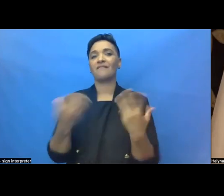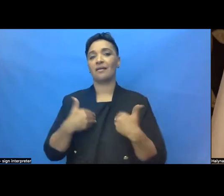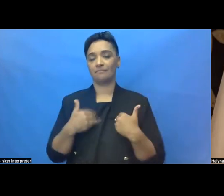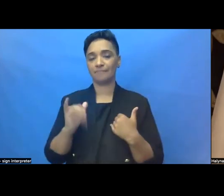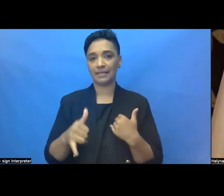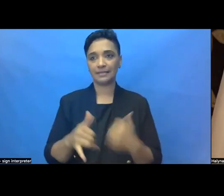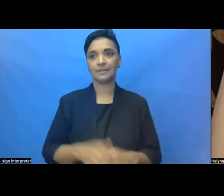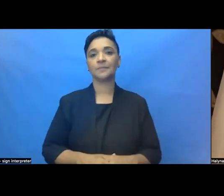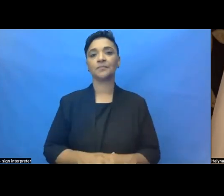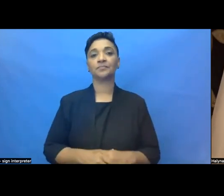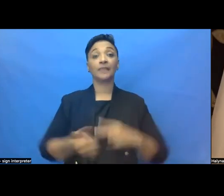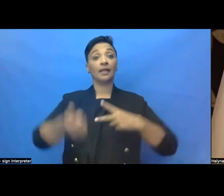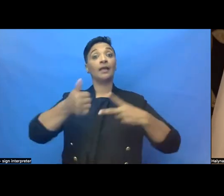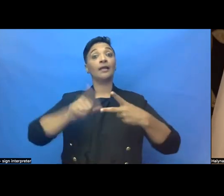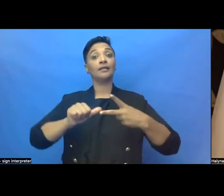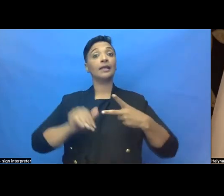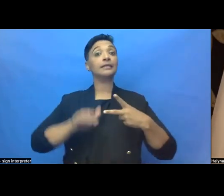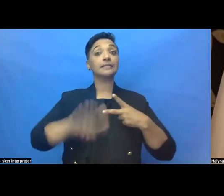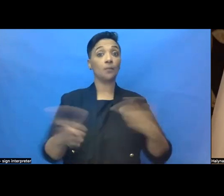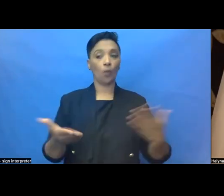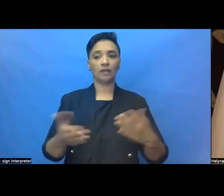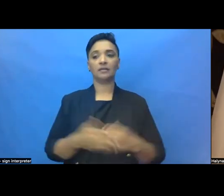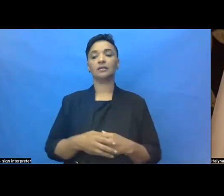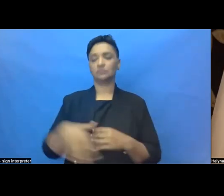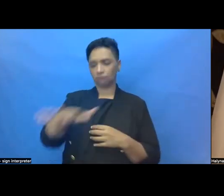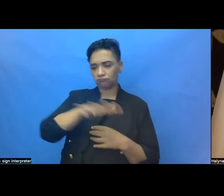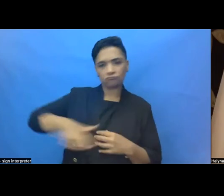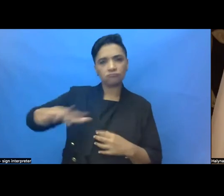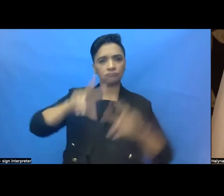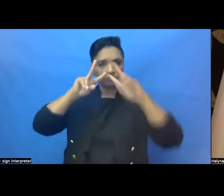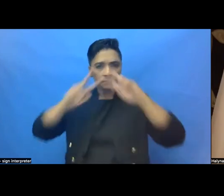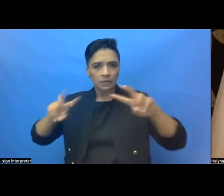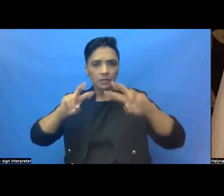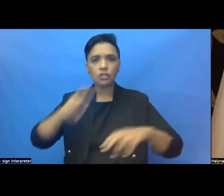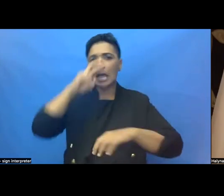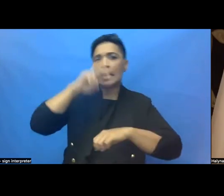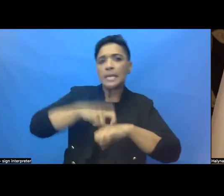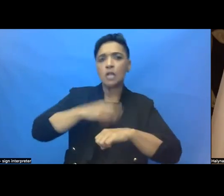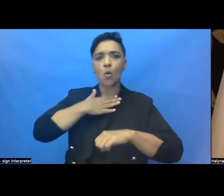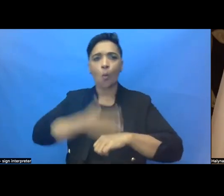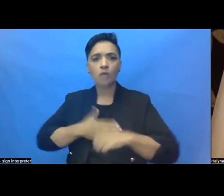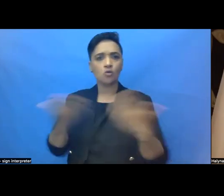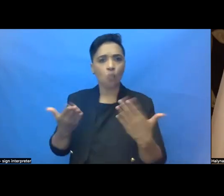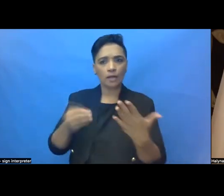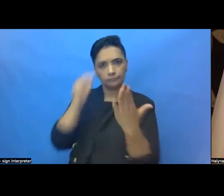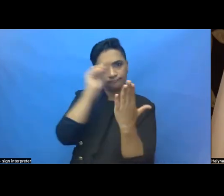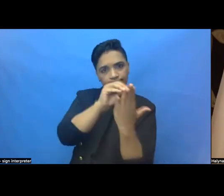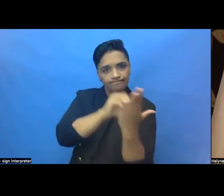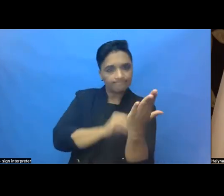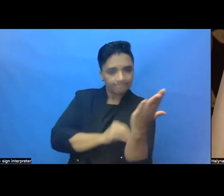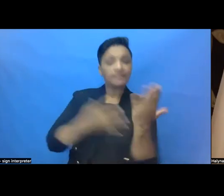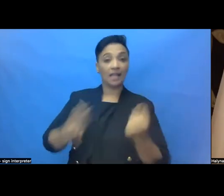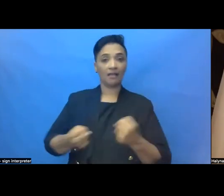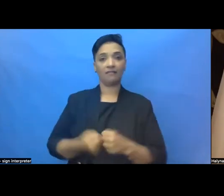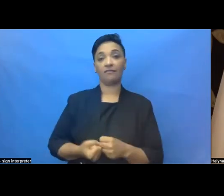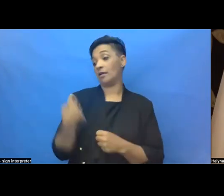Hence, our next step was the field research and needs assessment of the evacuated institutionalized children. And in the last week of